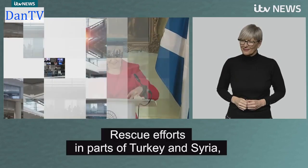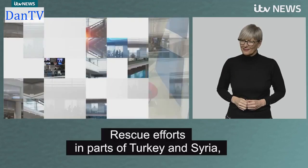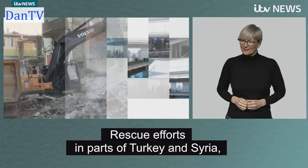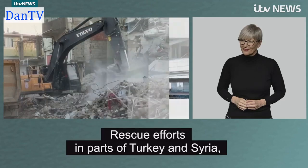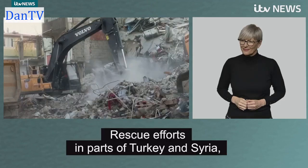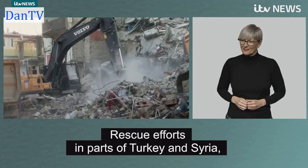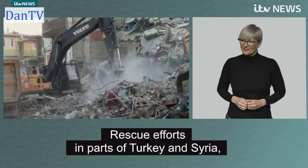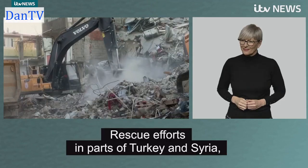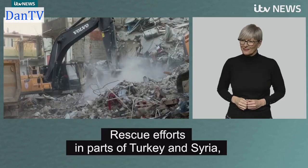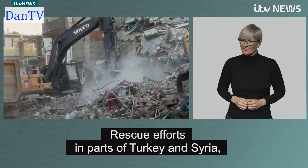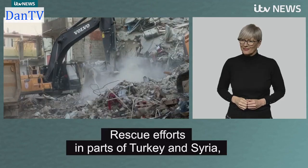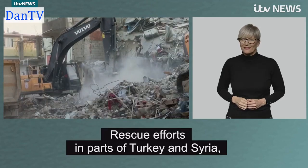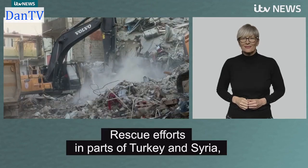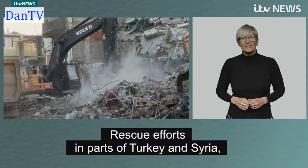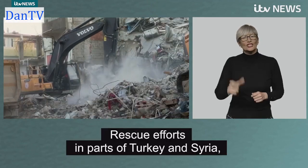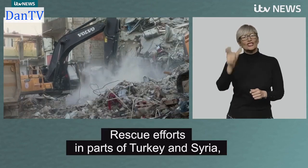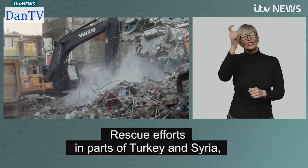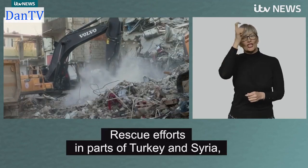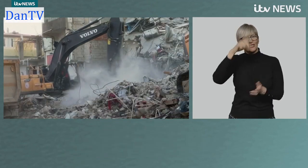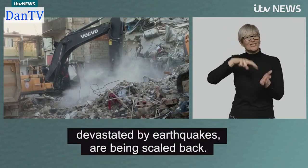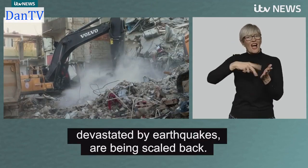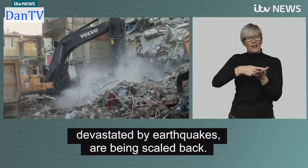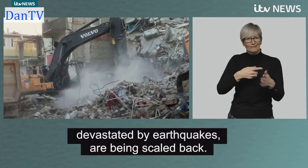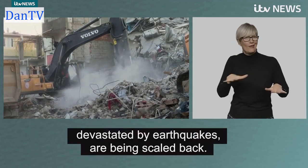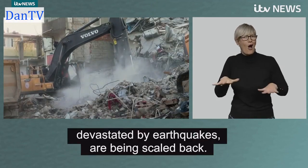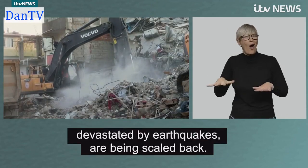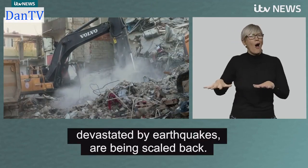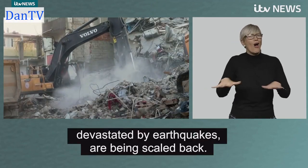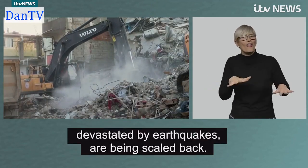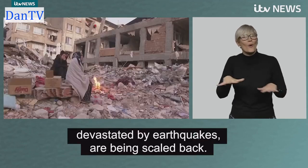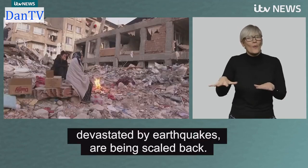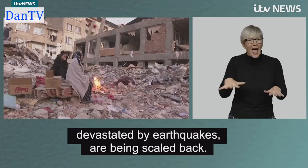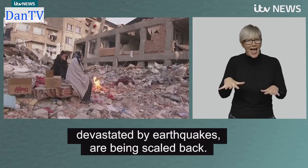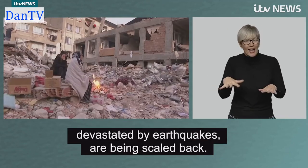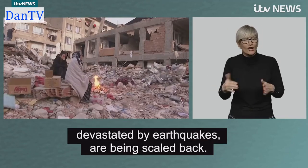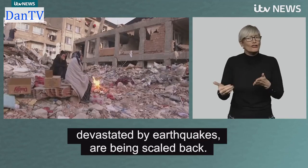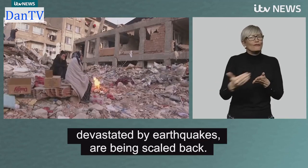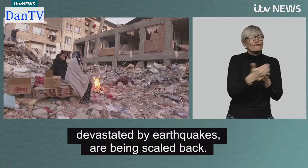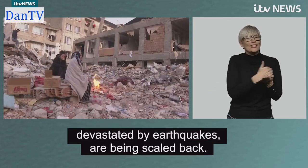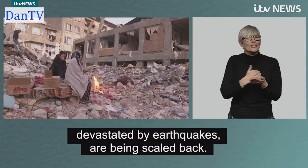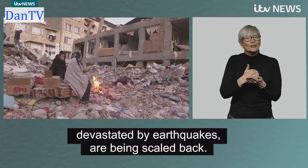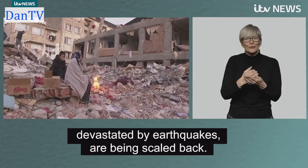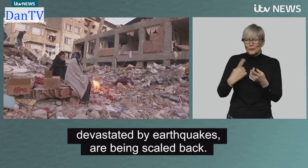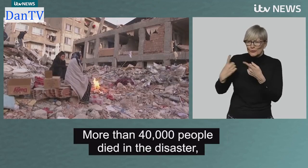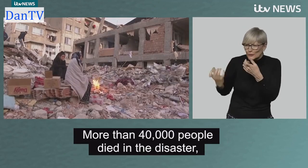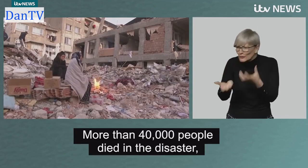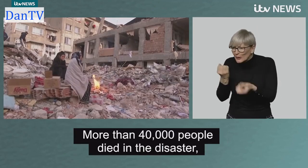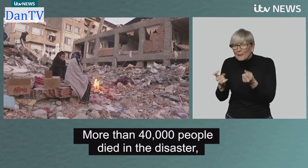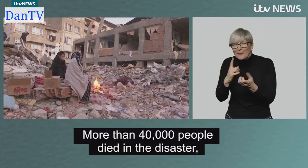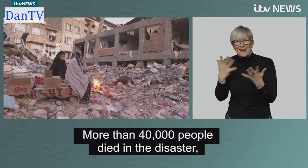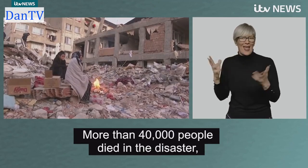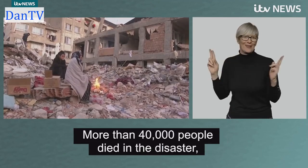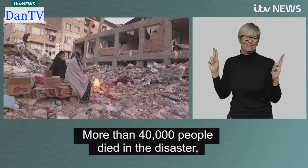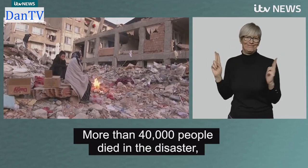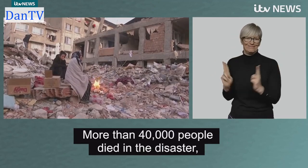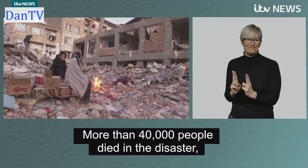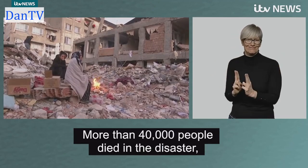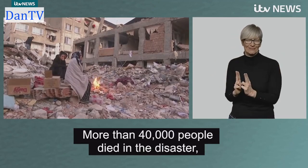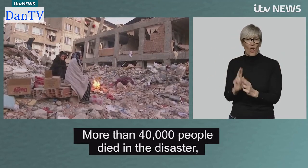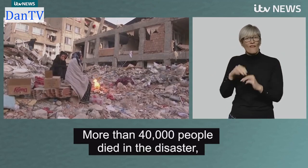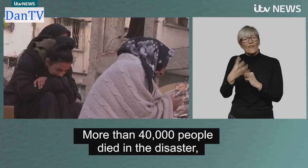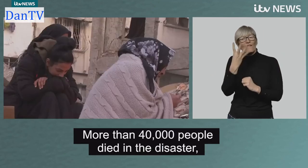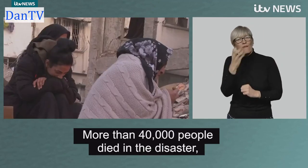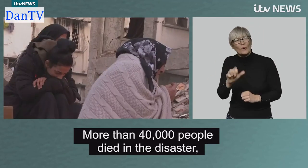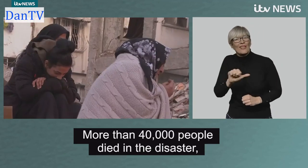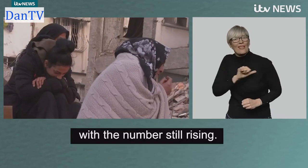Rescue efforts in parts of Turkey and Syria devastated by earthquakes are being scaled back. More than 40,000 people